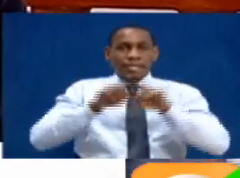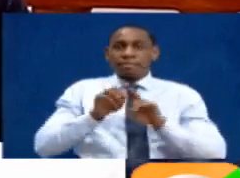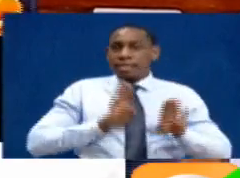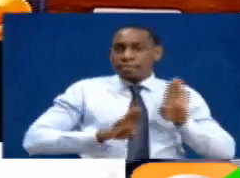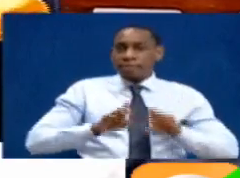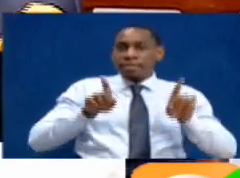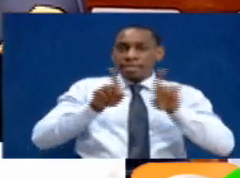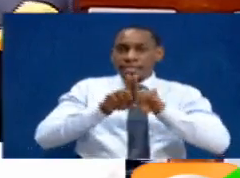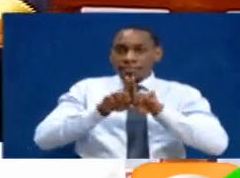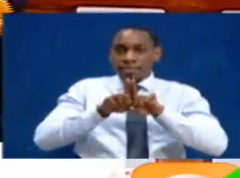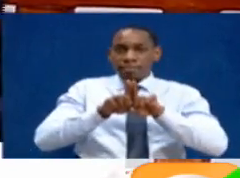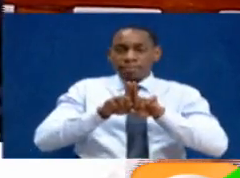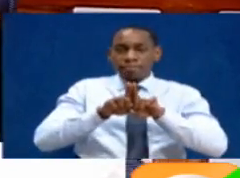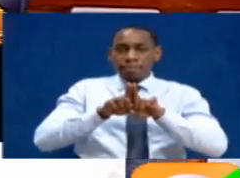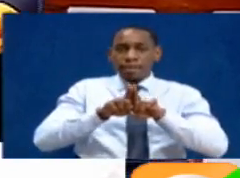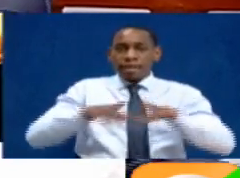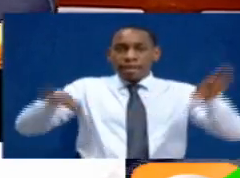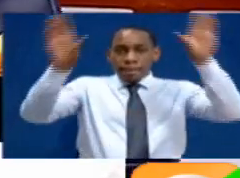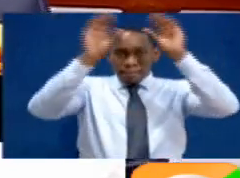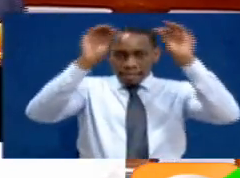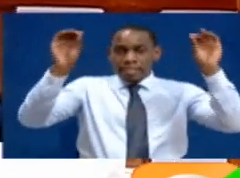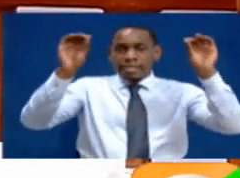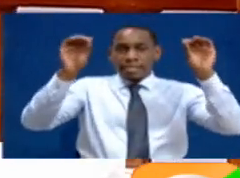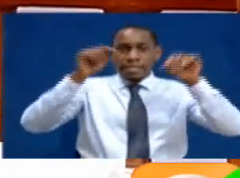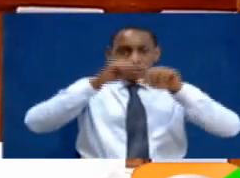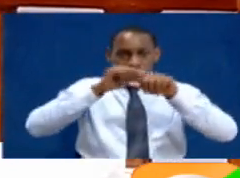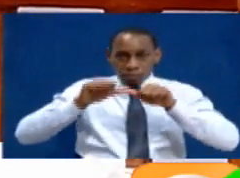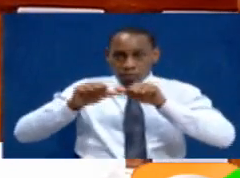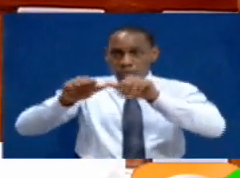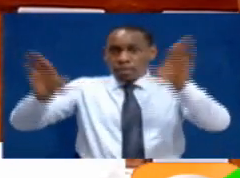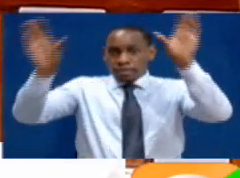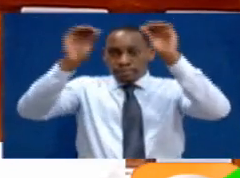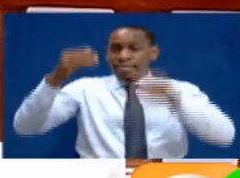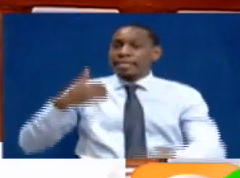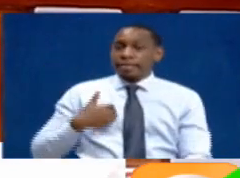behaves as if he's already a president when there is a sitting president.